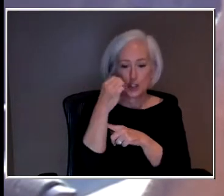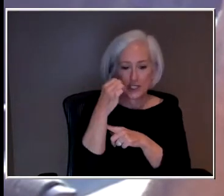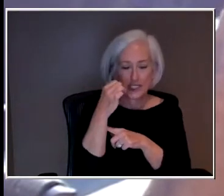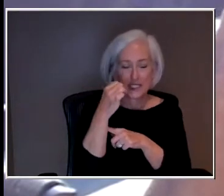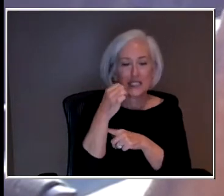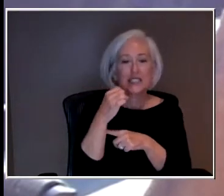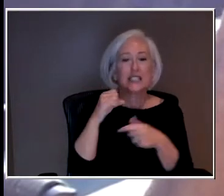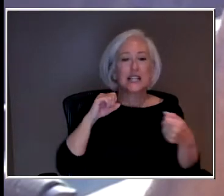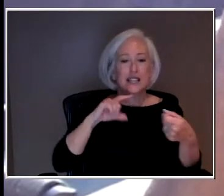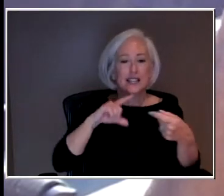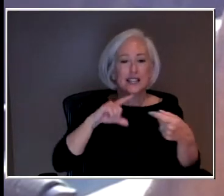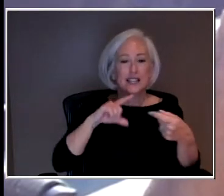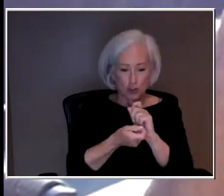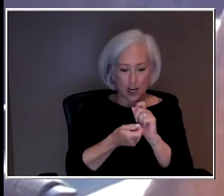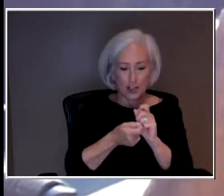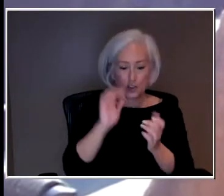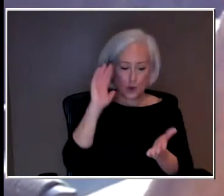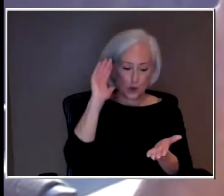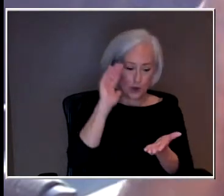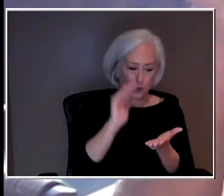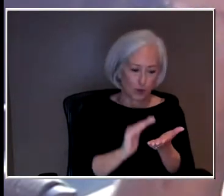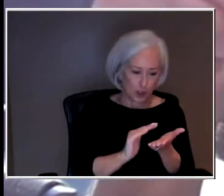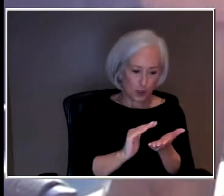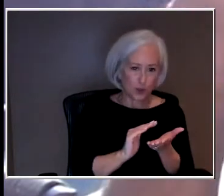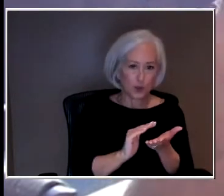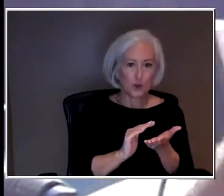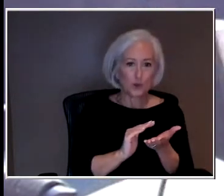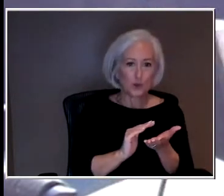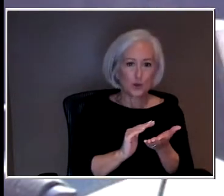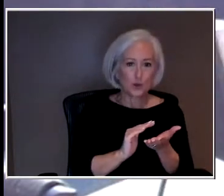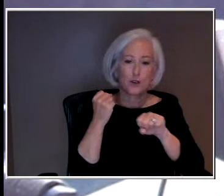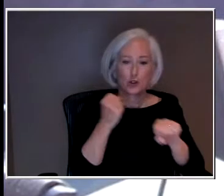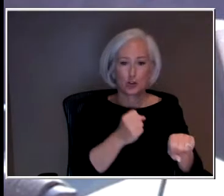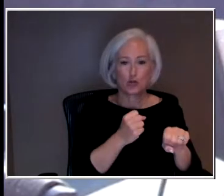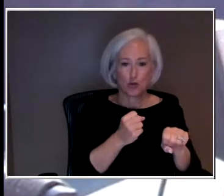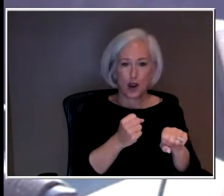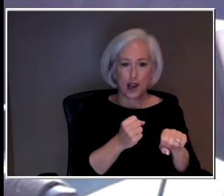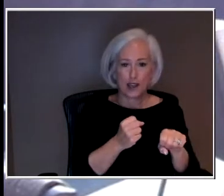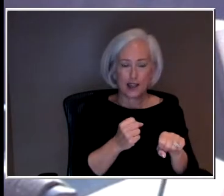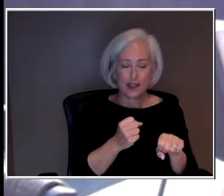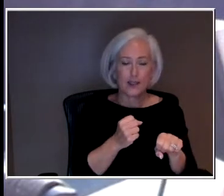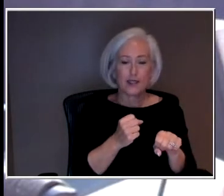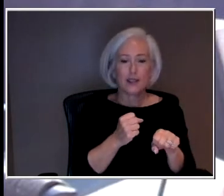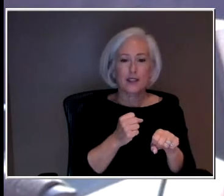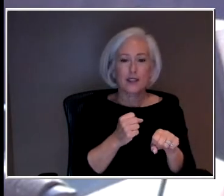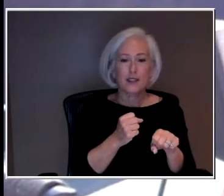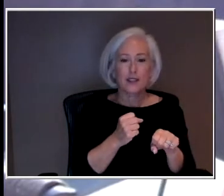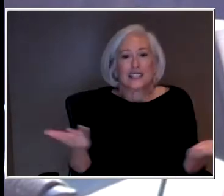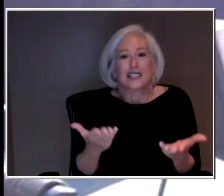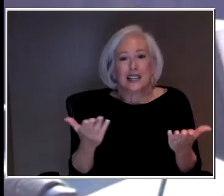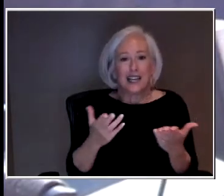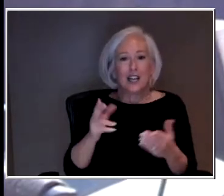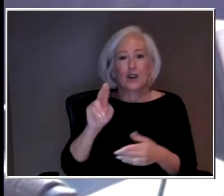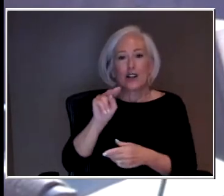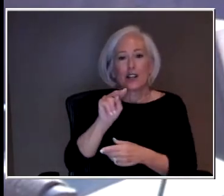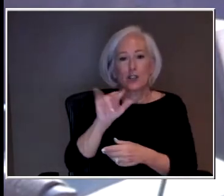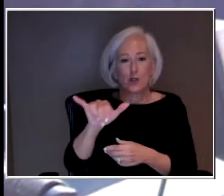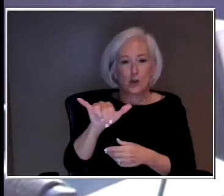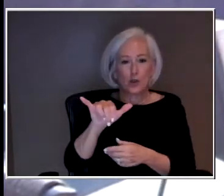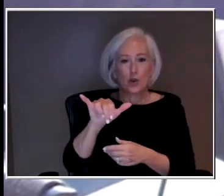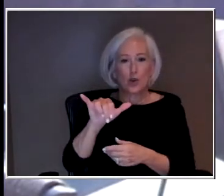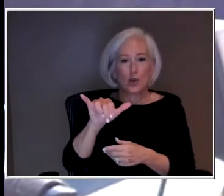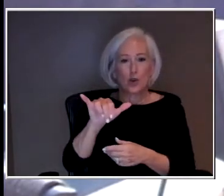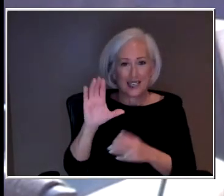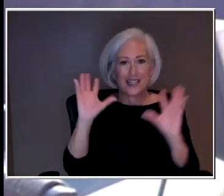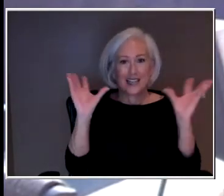so it's turning down the volume. So it's not, turning there's a siren going off right now here in New York City. And I can't turn it